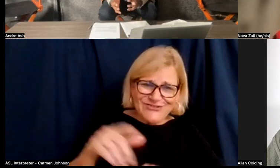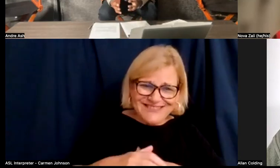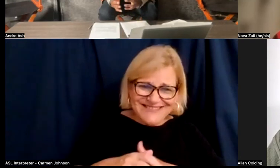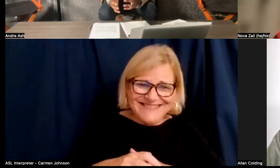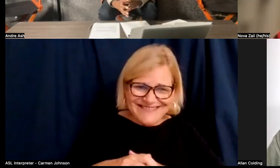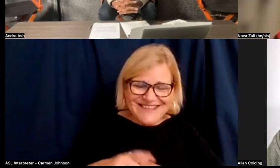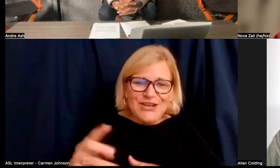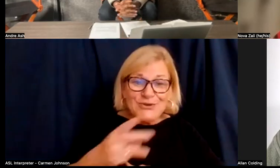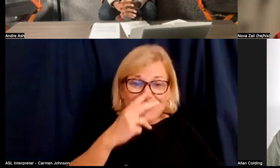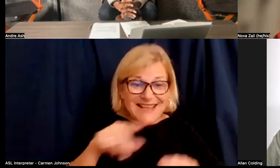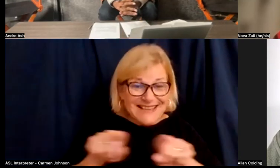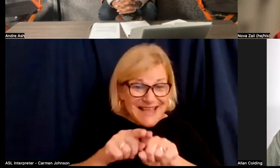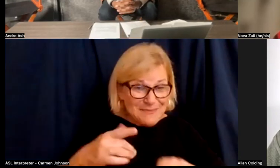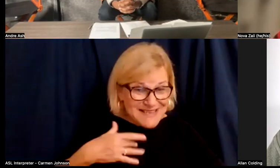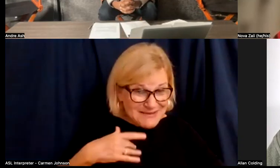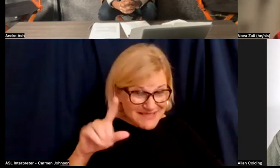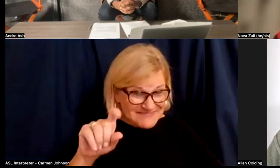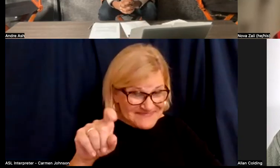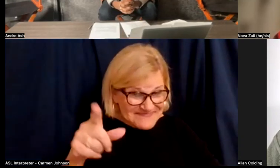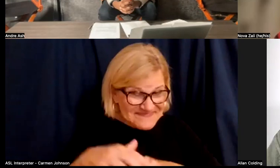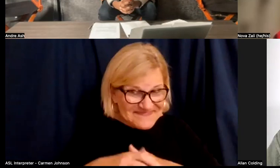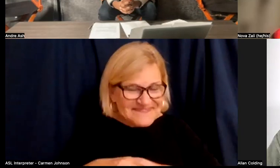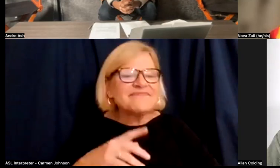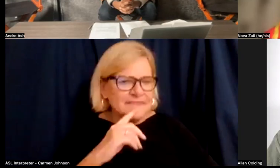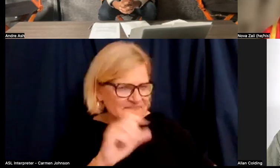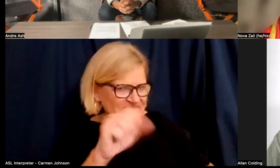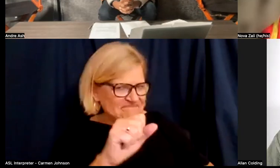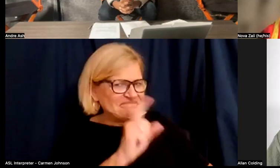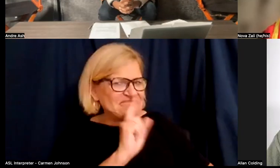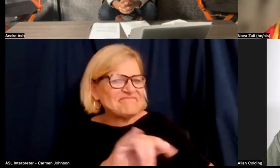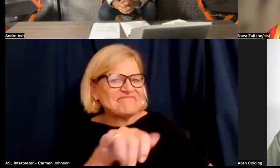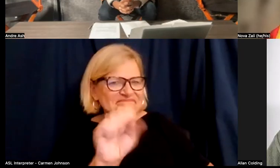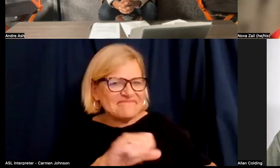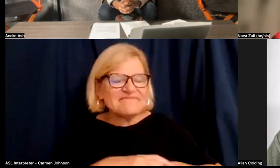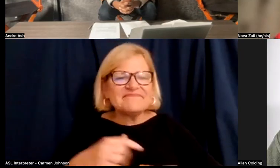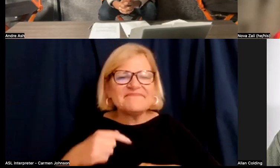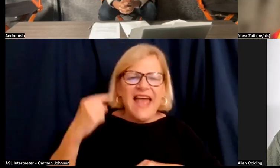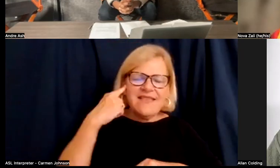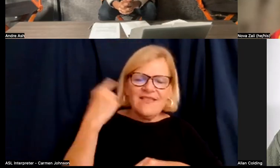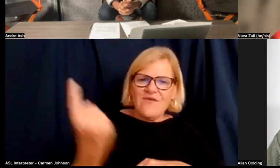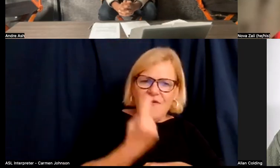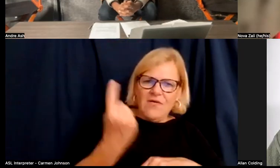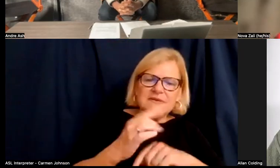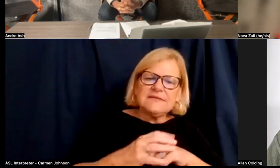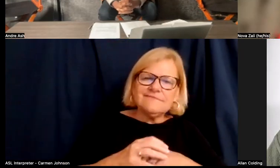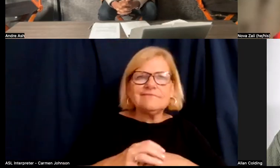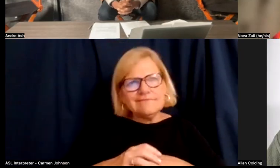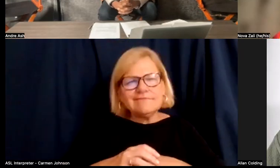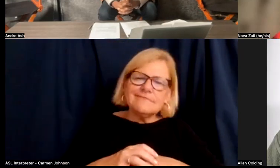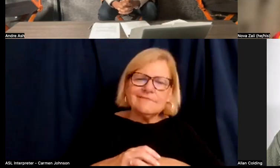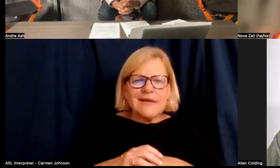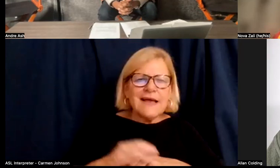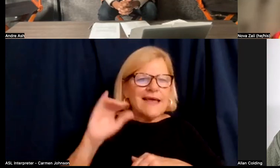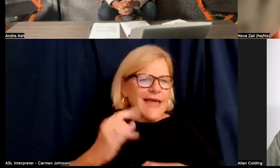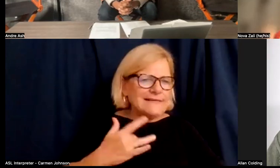Do you see the same sentiments in what he was saying? Yeah, most certainly. I think there's always well, actually, that